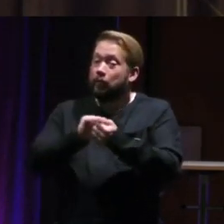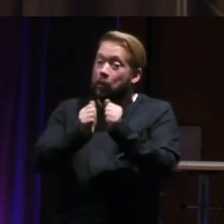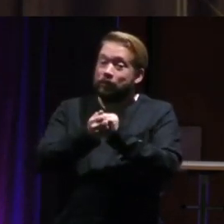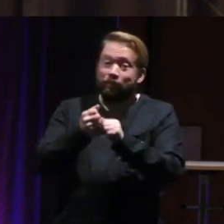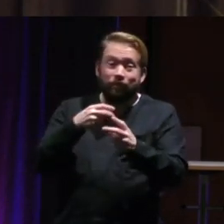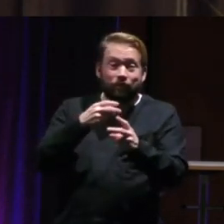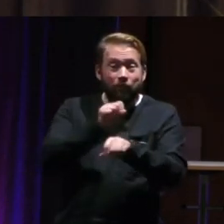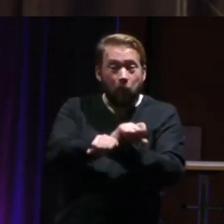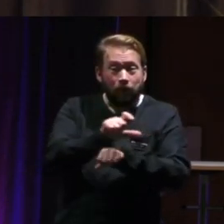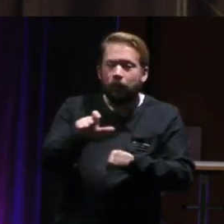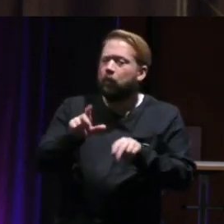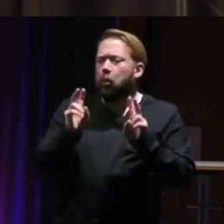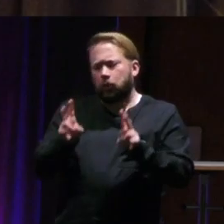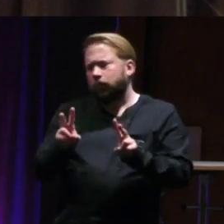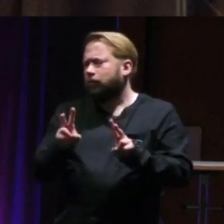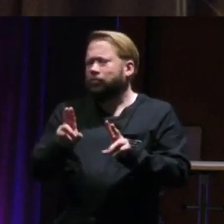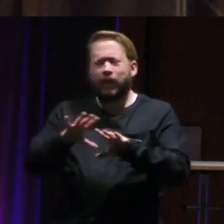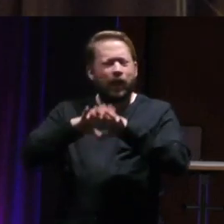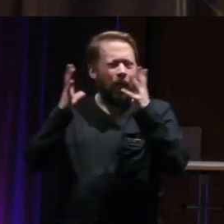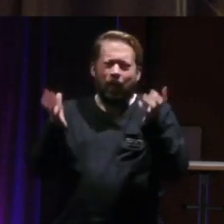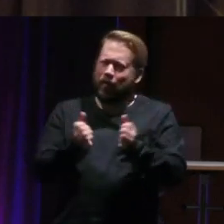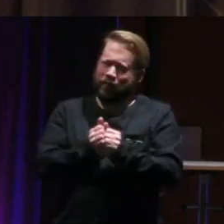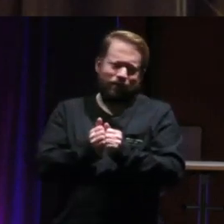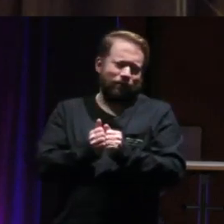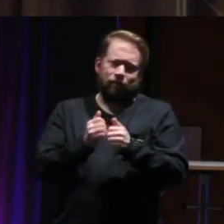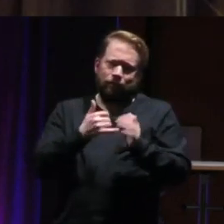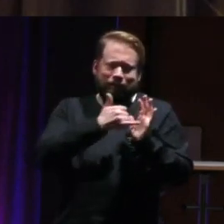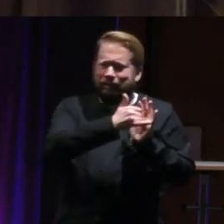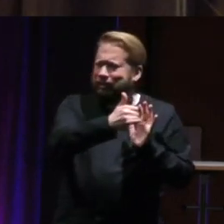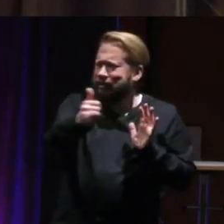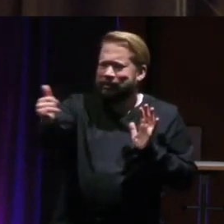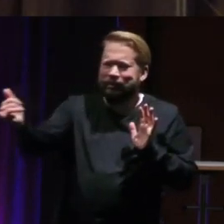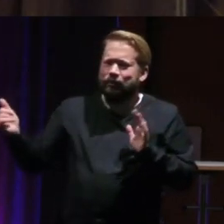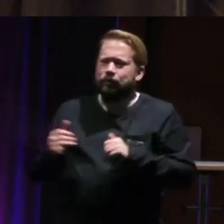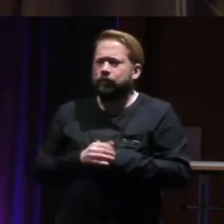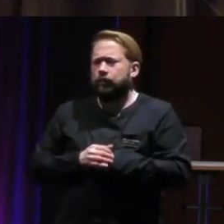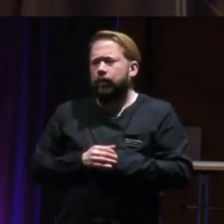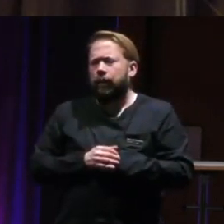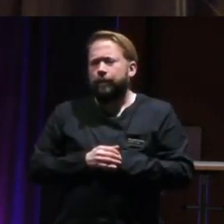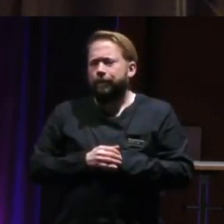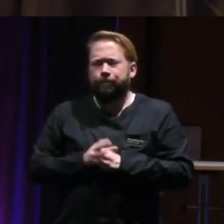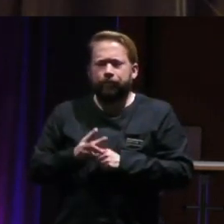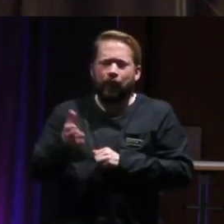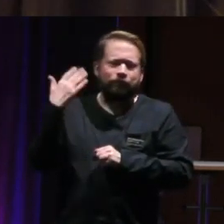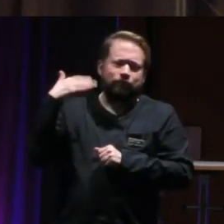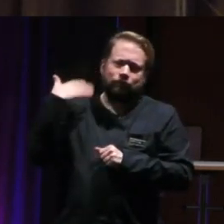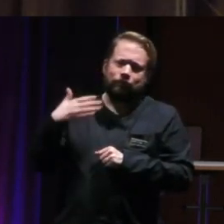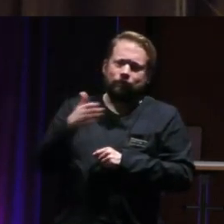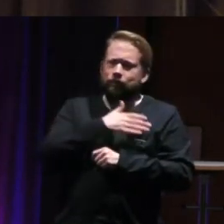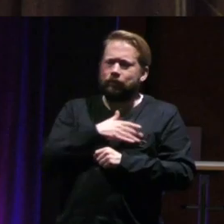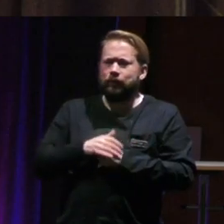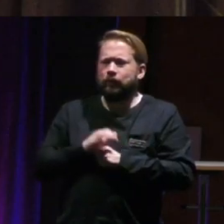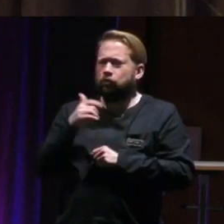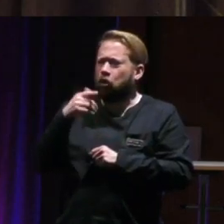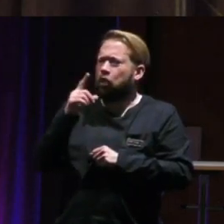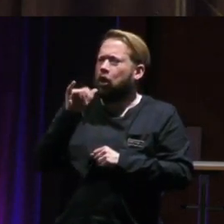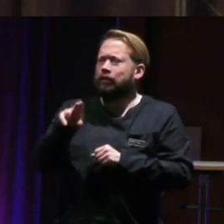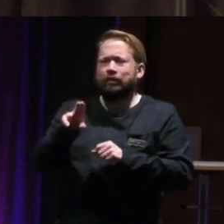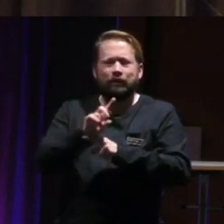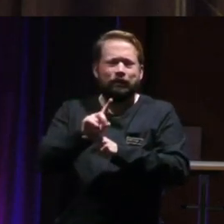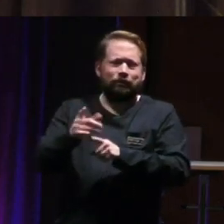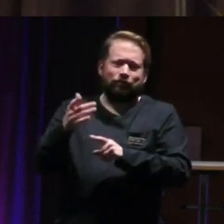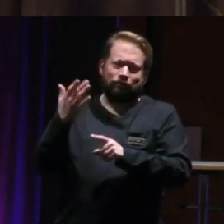works like this. It's probably from Stalinist type of behavior. So it's much